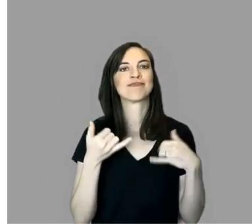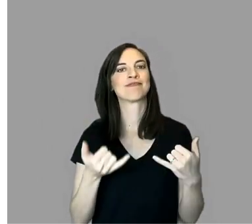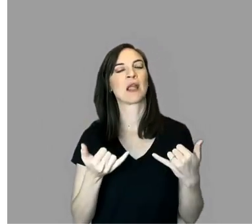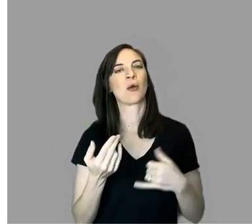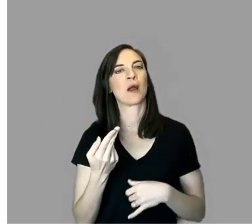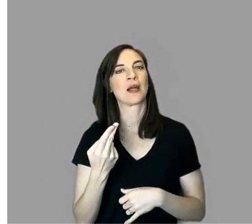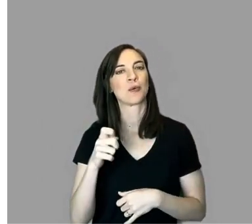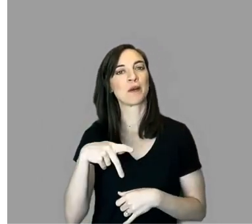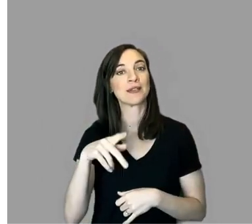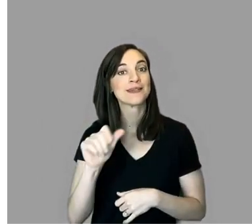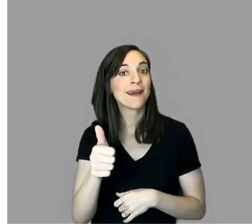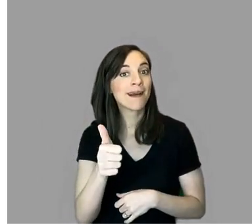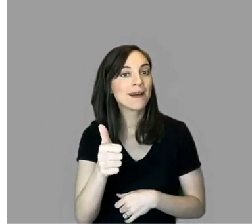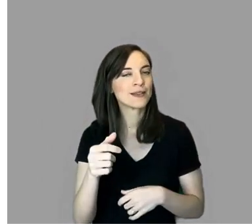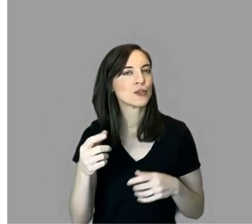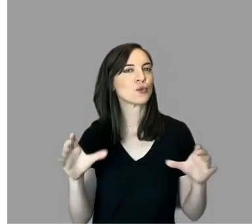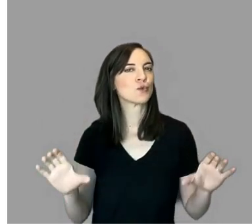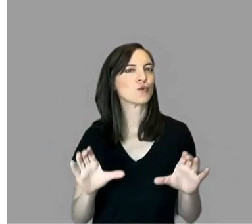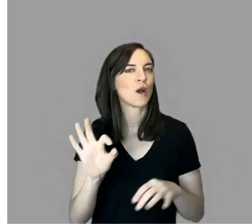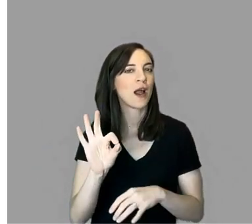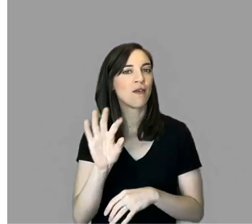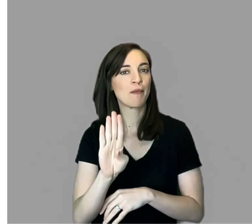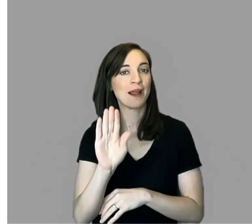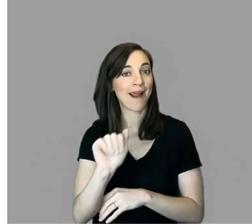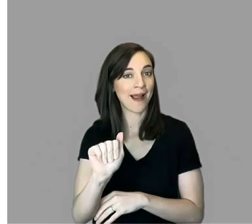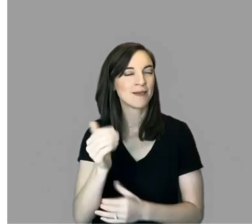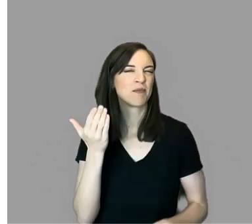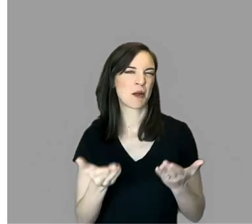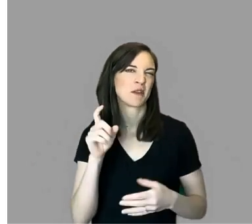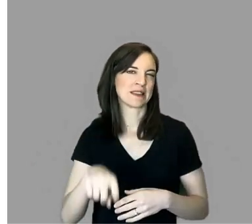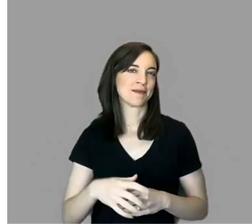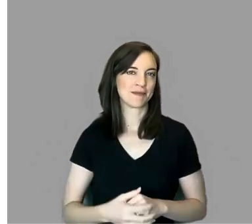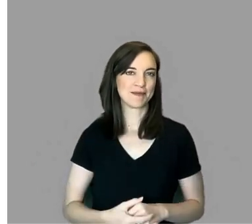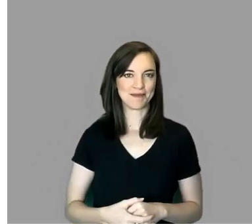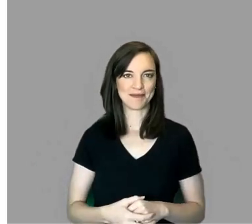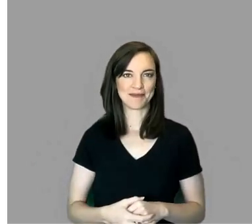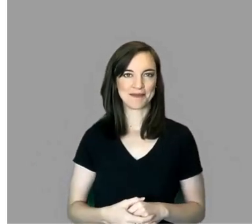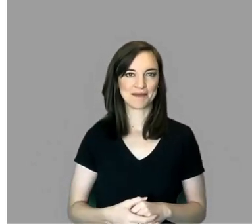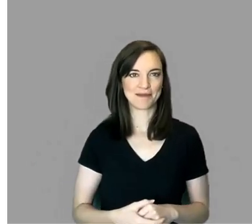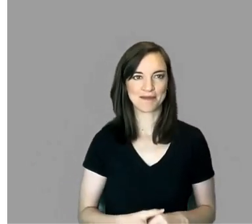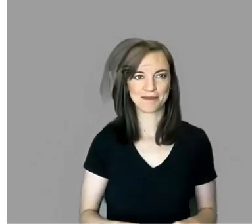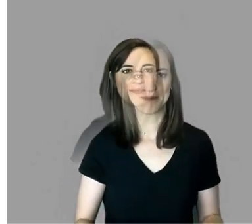to HLP10 and conducting FBAs.